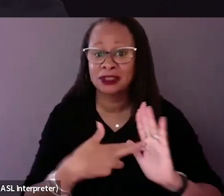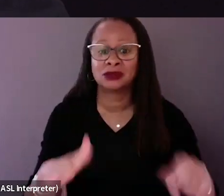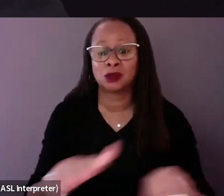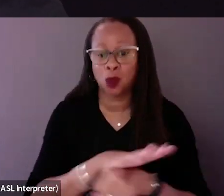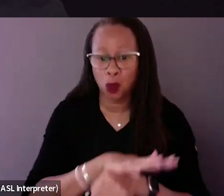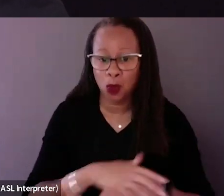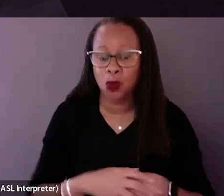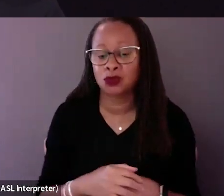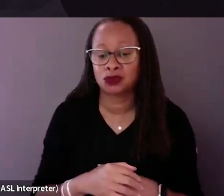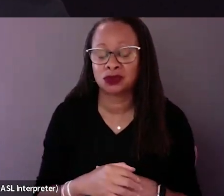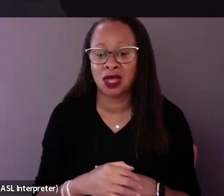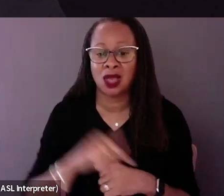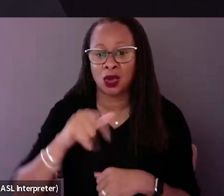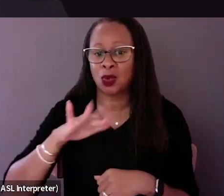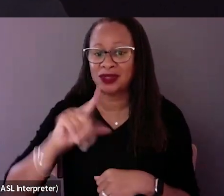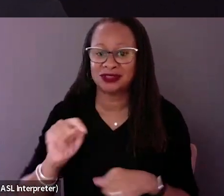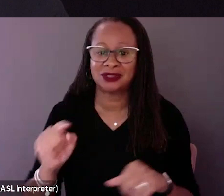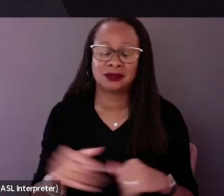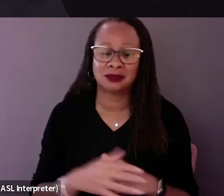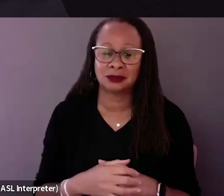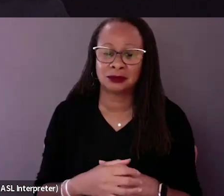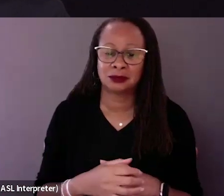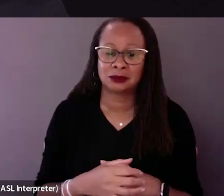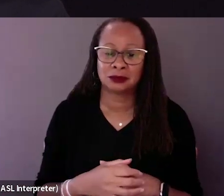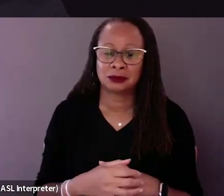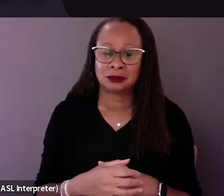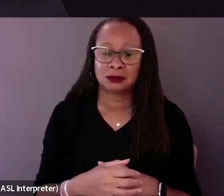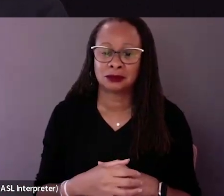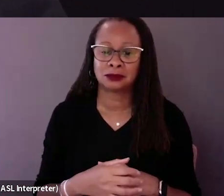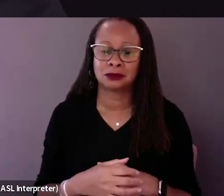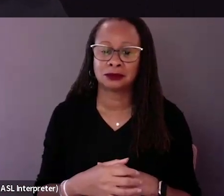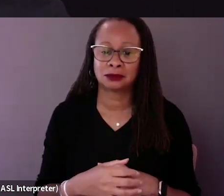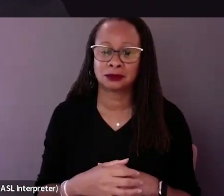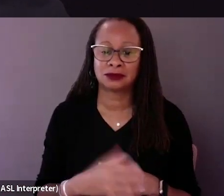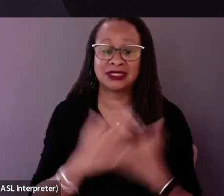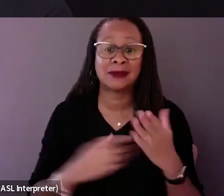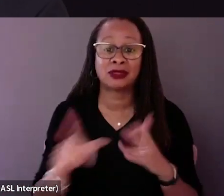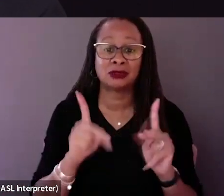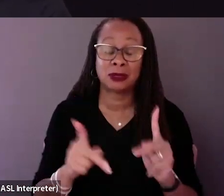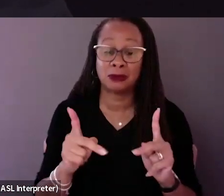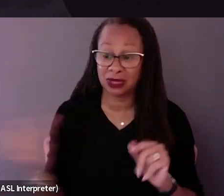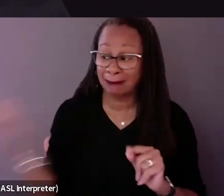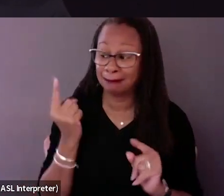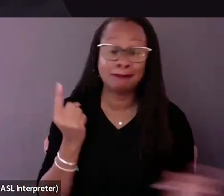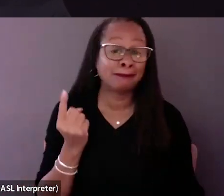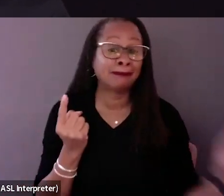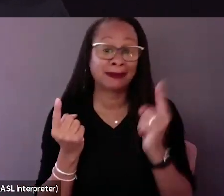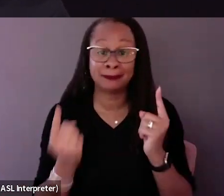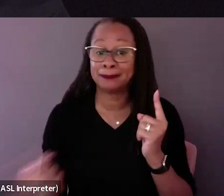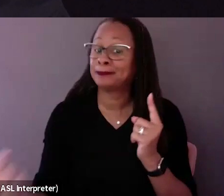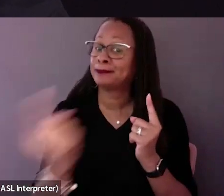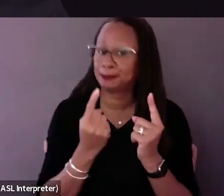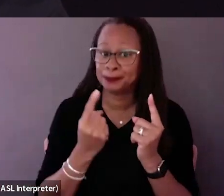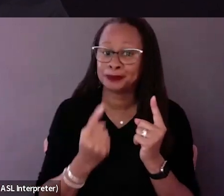whole quilt, so to speak. And some of those people came to us.